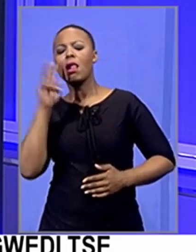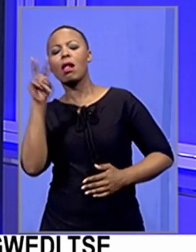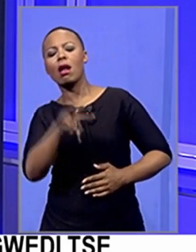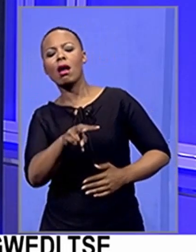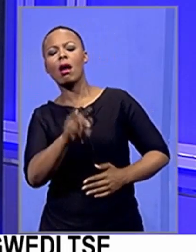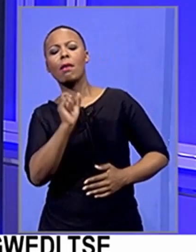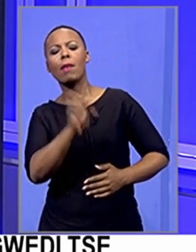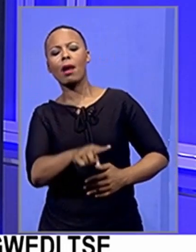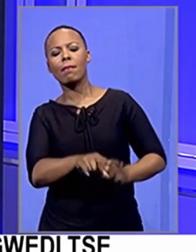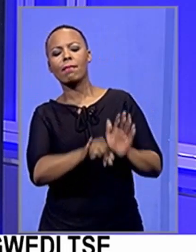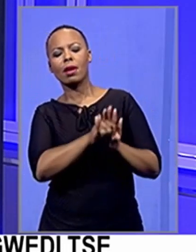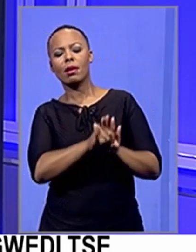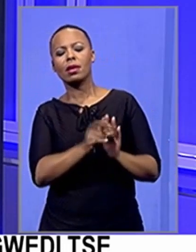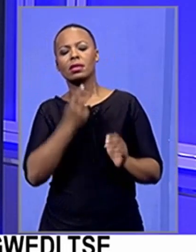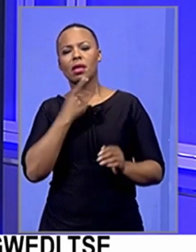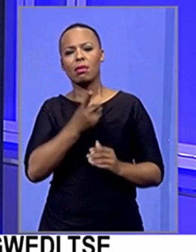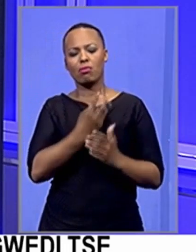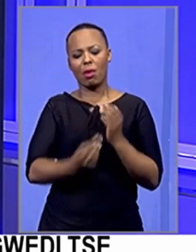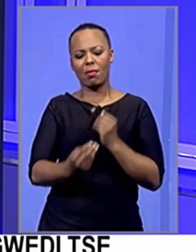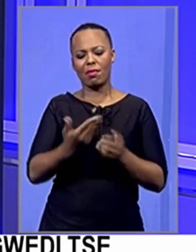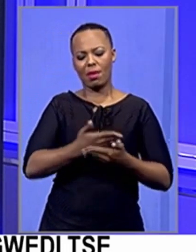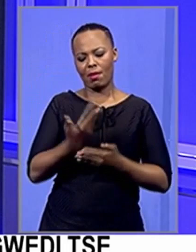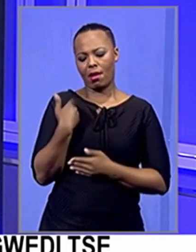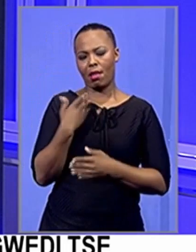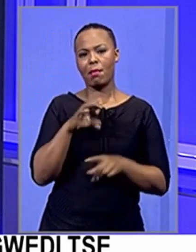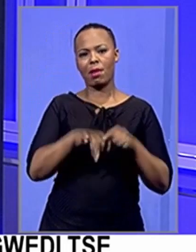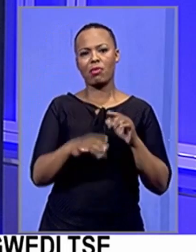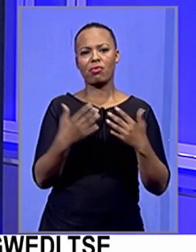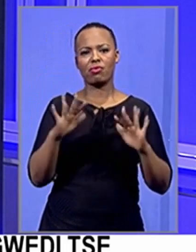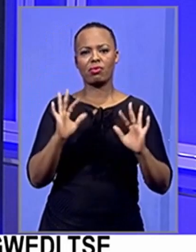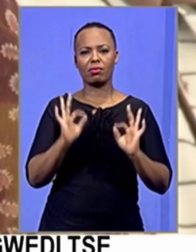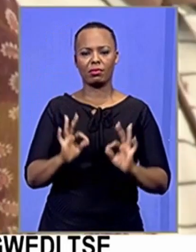morao lesia le tlaleho e lenyametse.